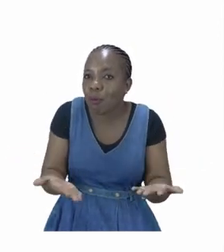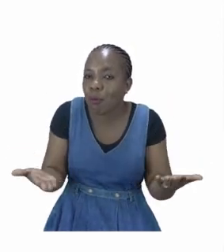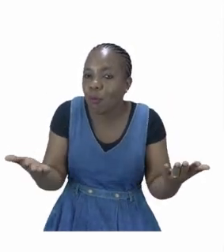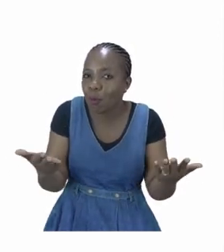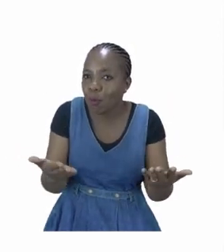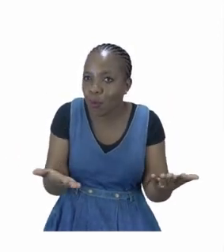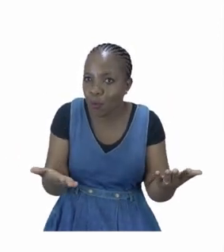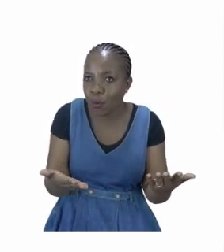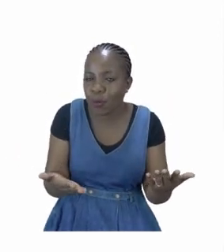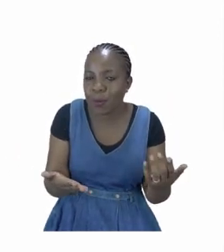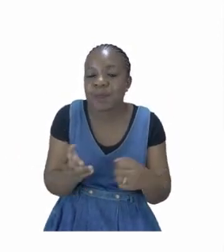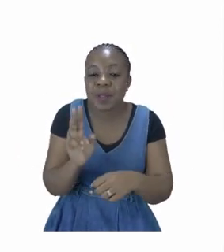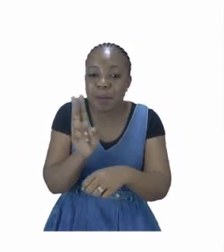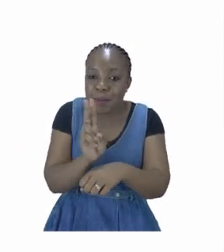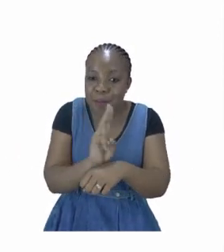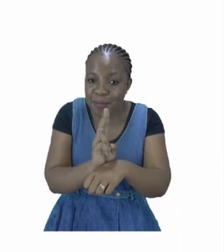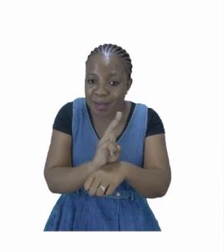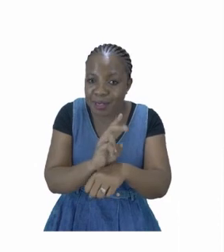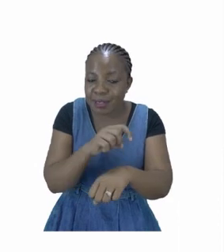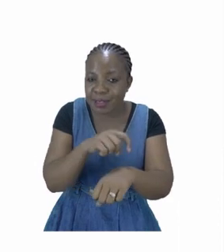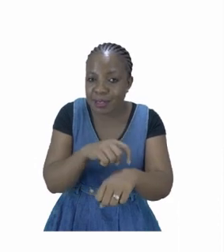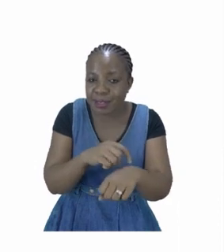play at break time?